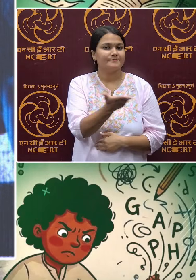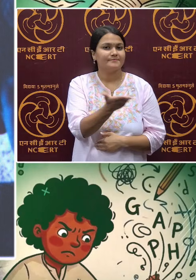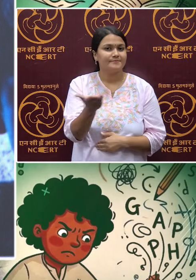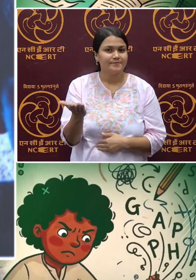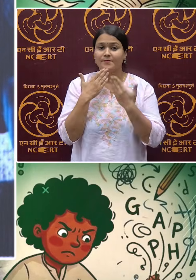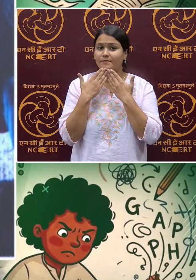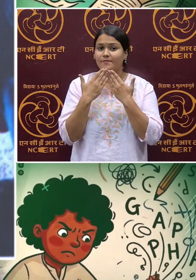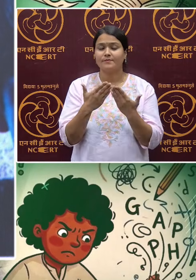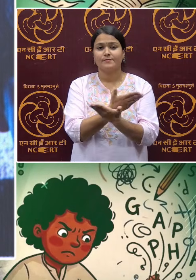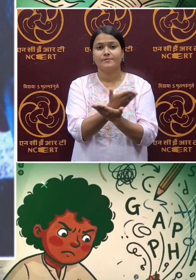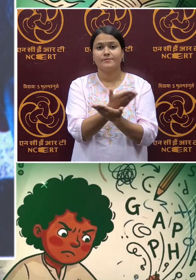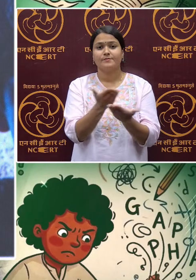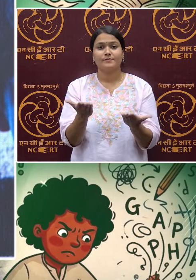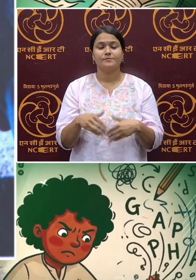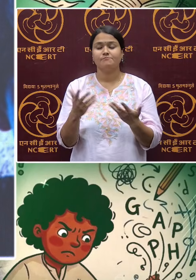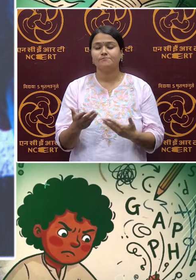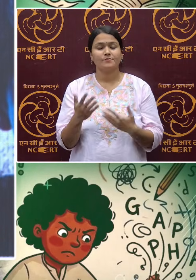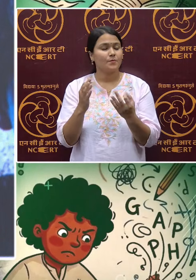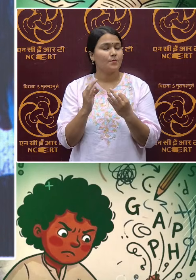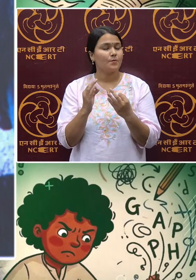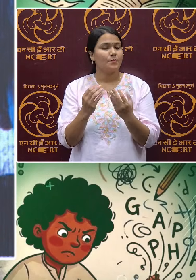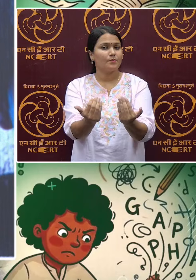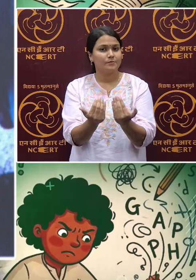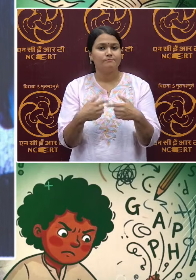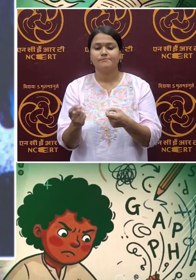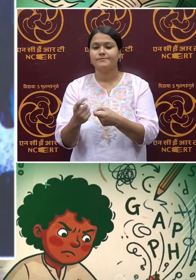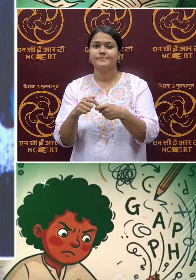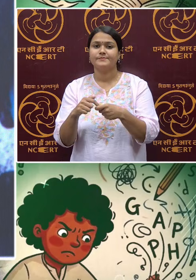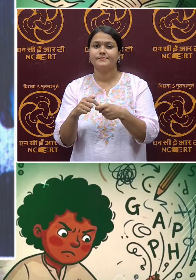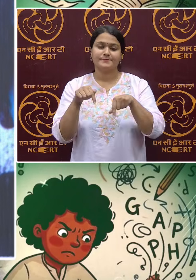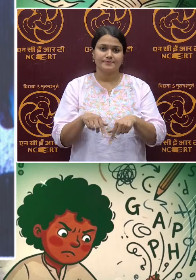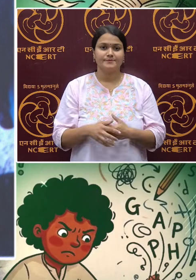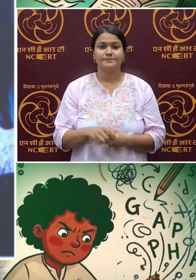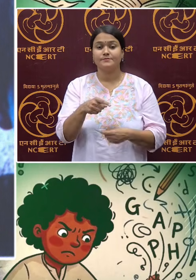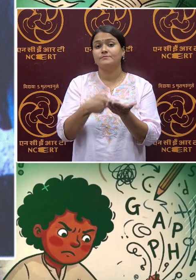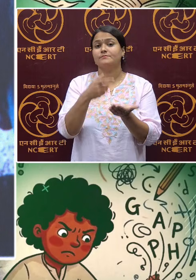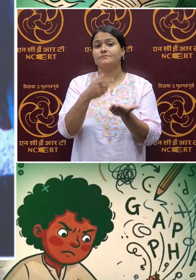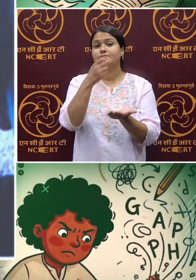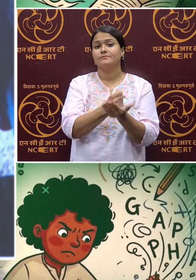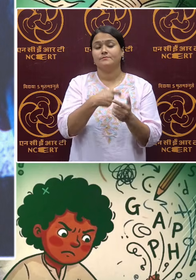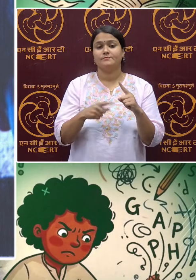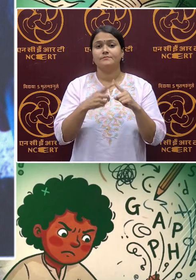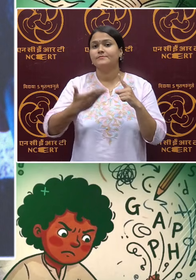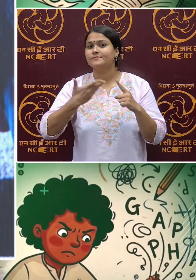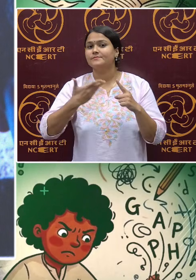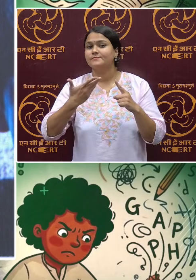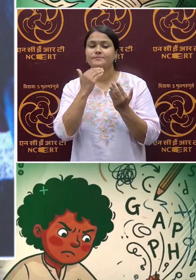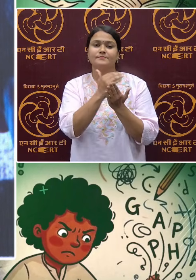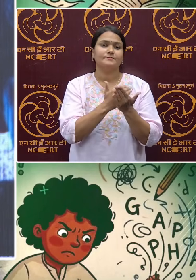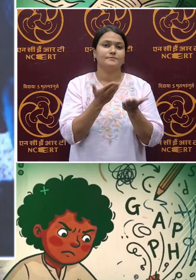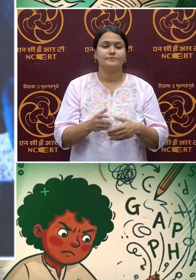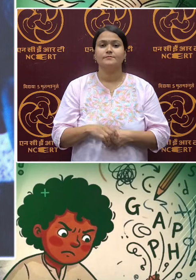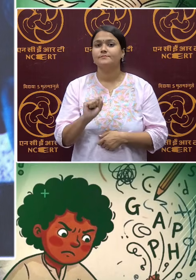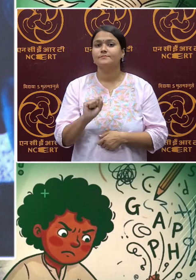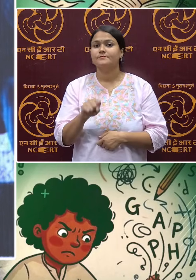let me thank all of you for your wonderful support, for your participation, for your registrations to this training program. Yes,